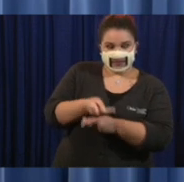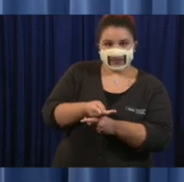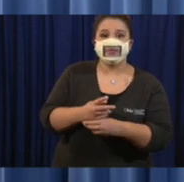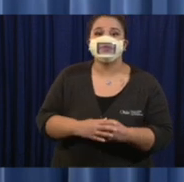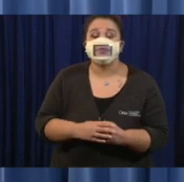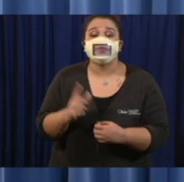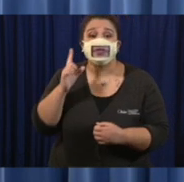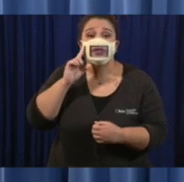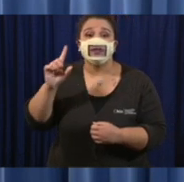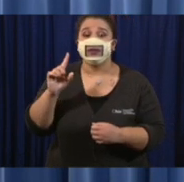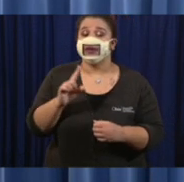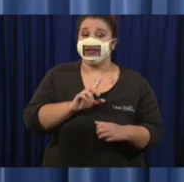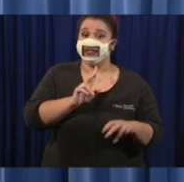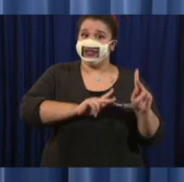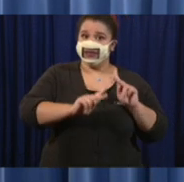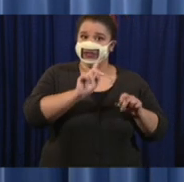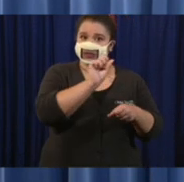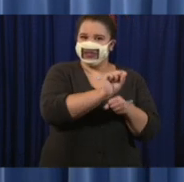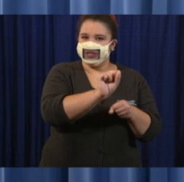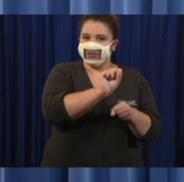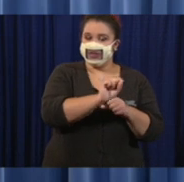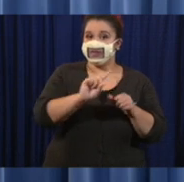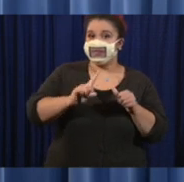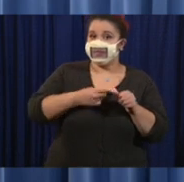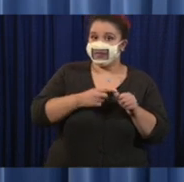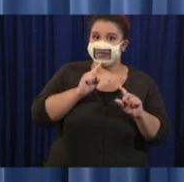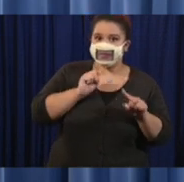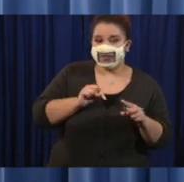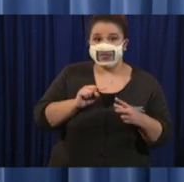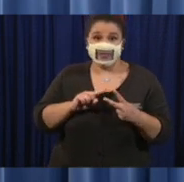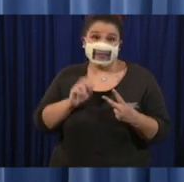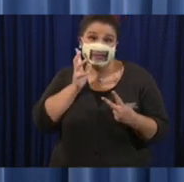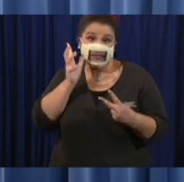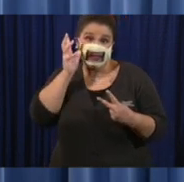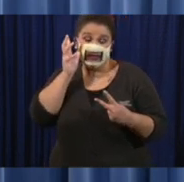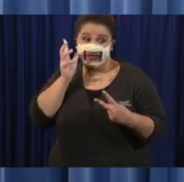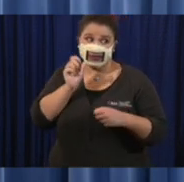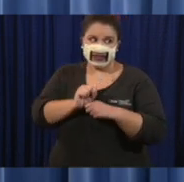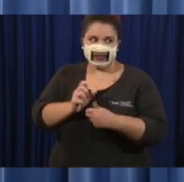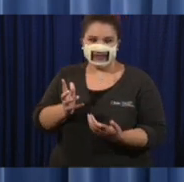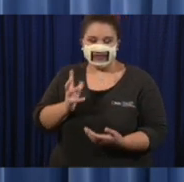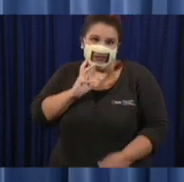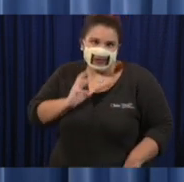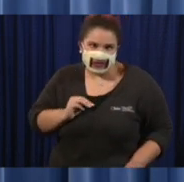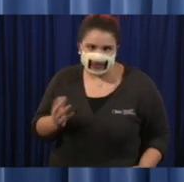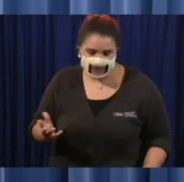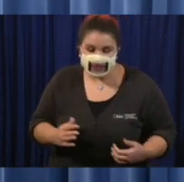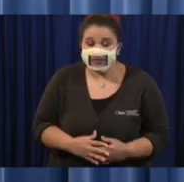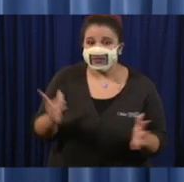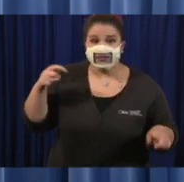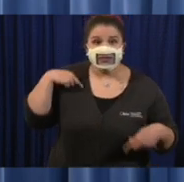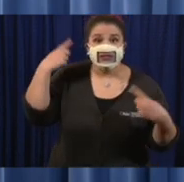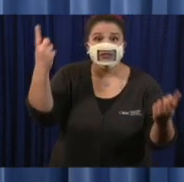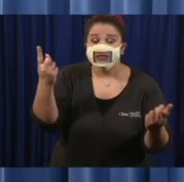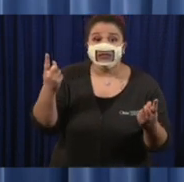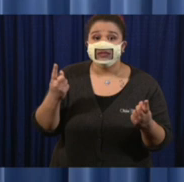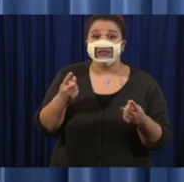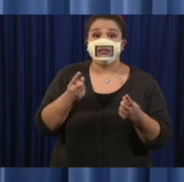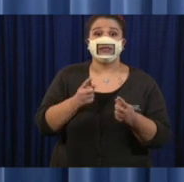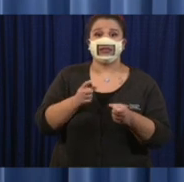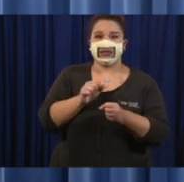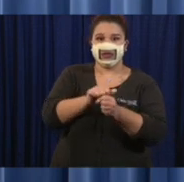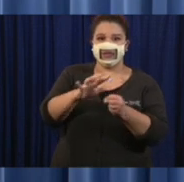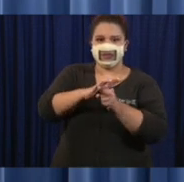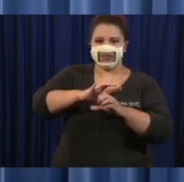first response, and parents who work at Walmart. There have been no outbreaks and no hot spots. A couple other key points.